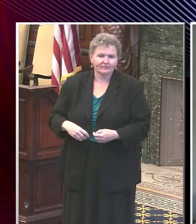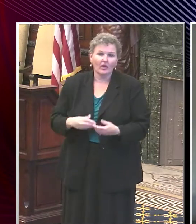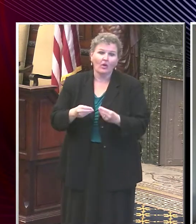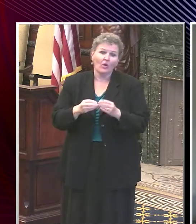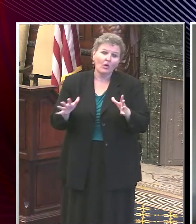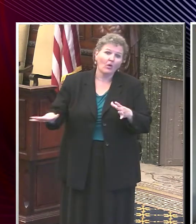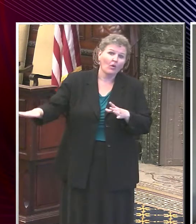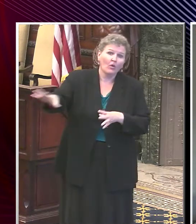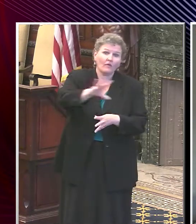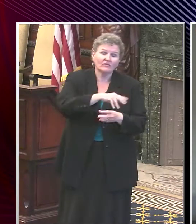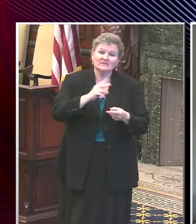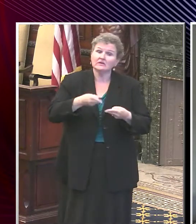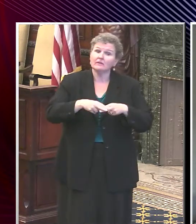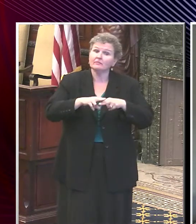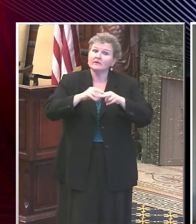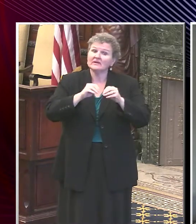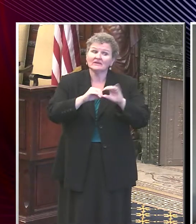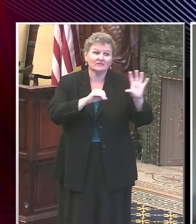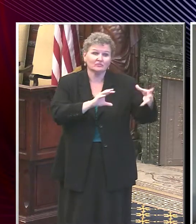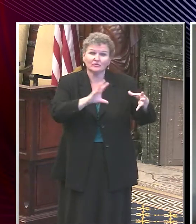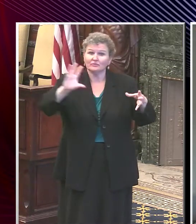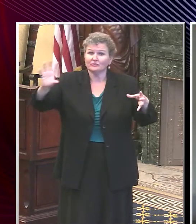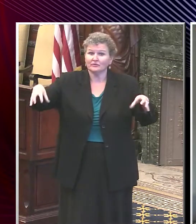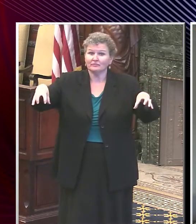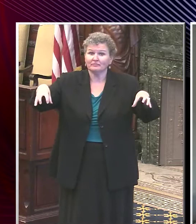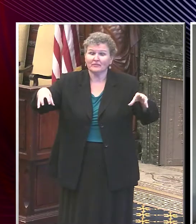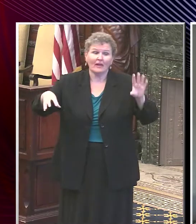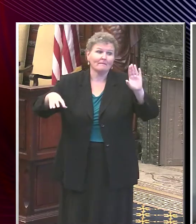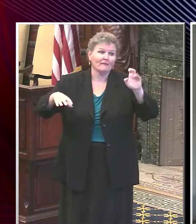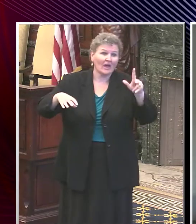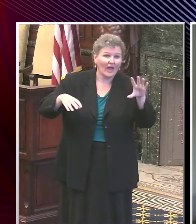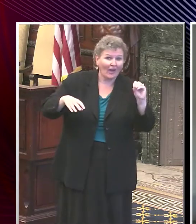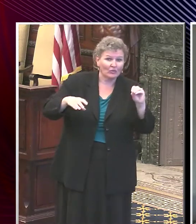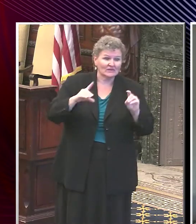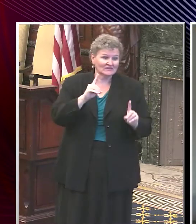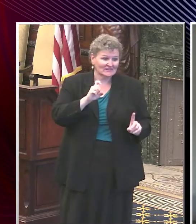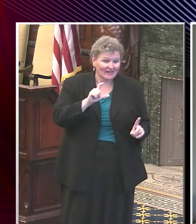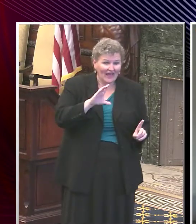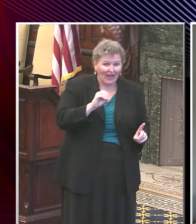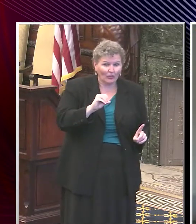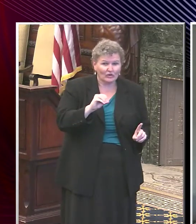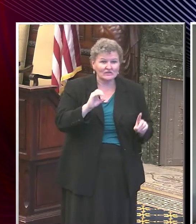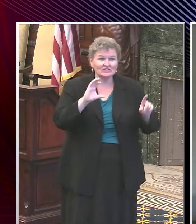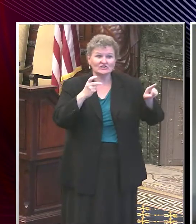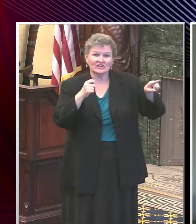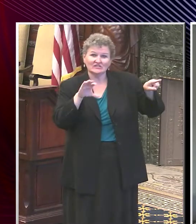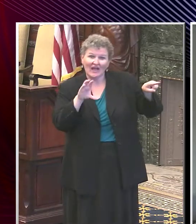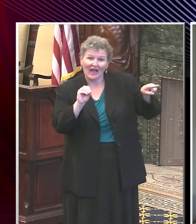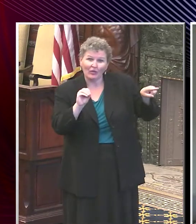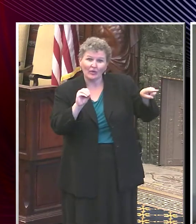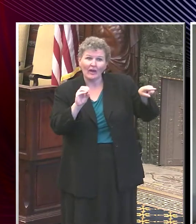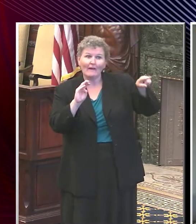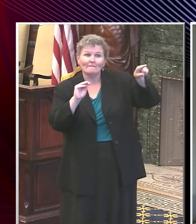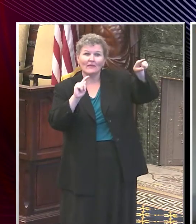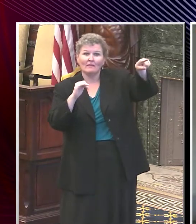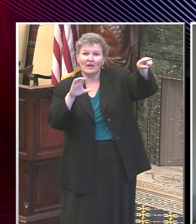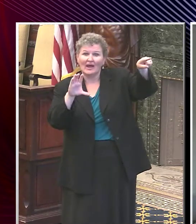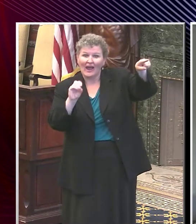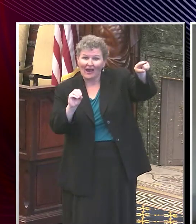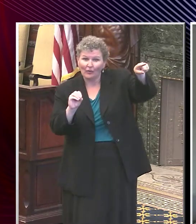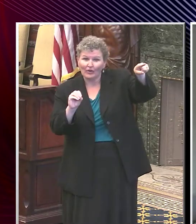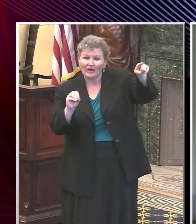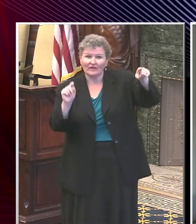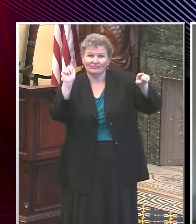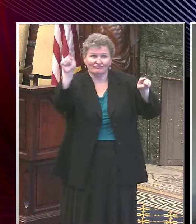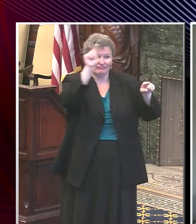rising everywhere. They're rising in Bucks County, Delaware County, Chester County, and Montgomery counties. Interestingly, across the rest of the